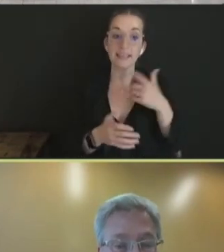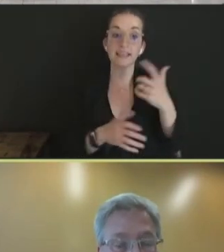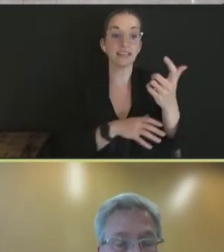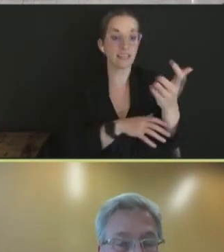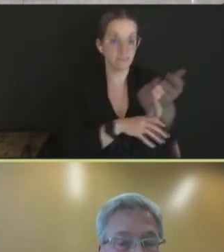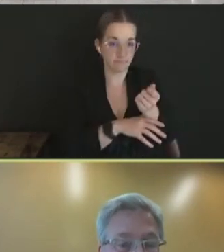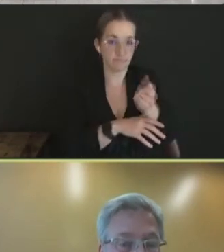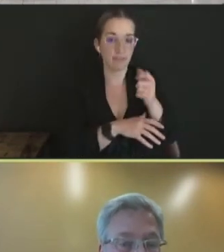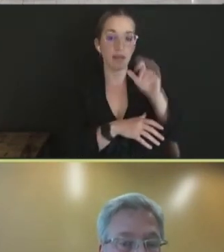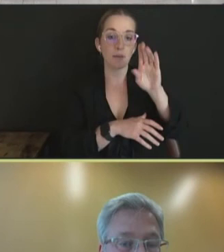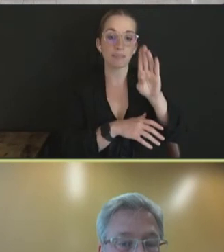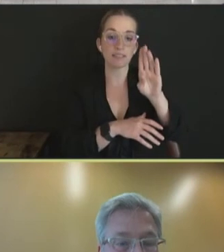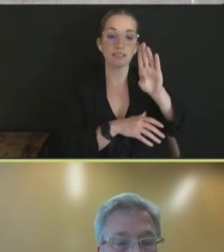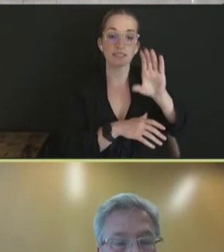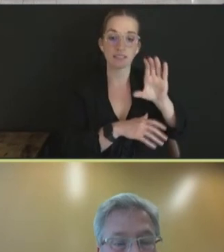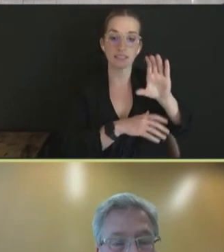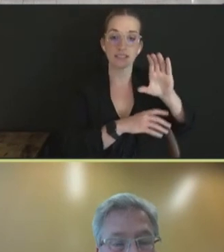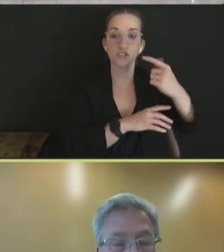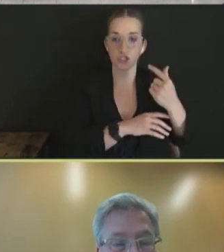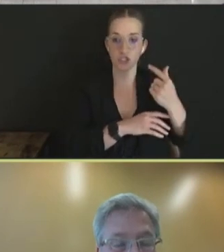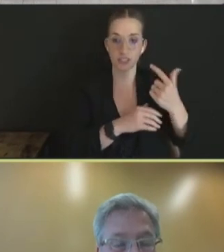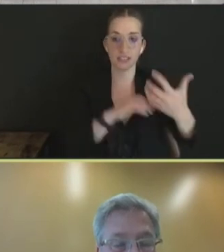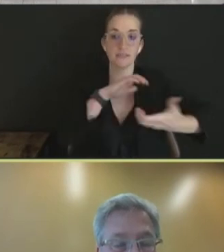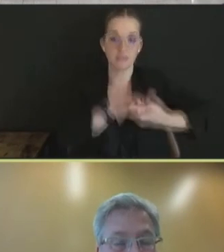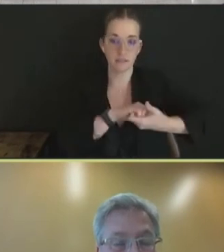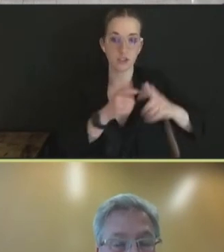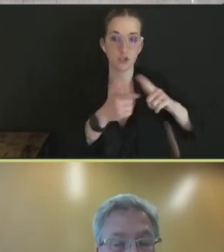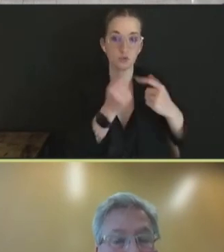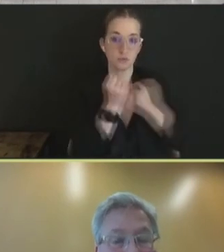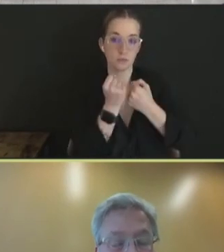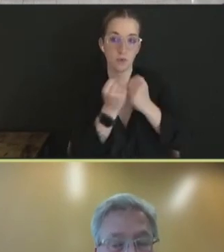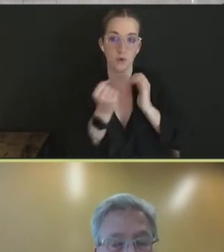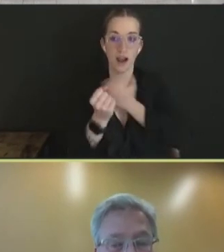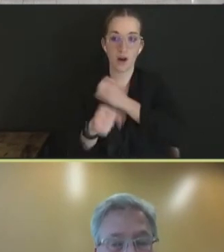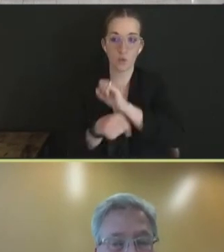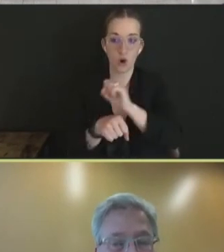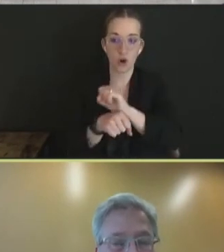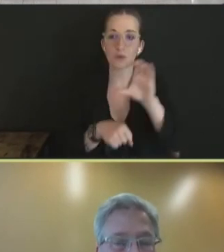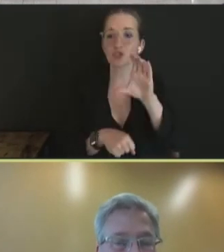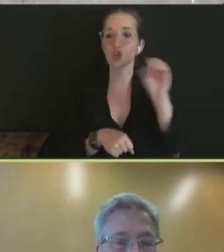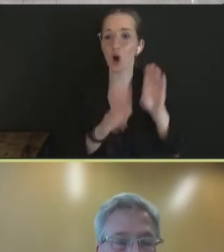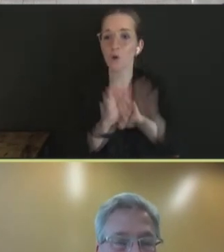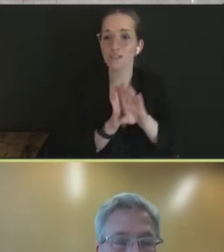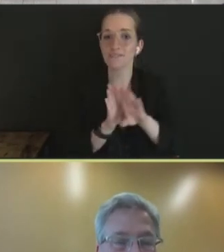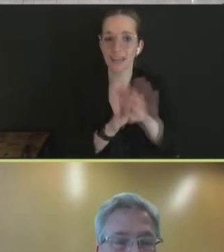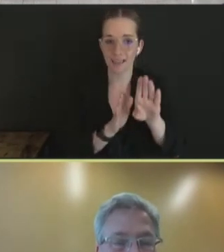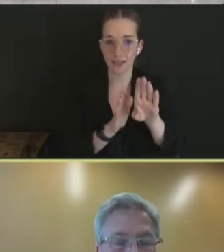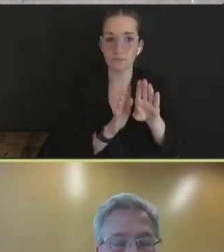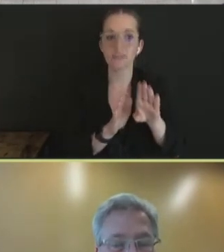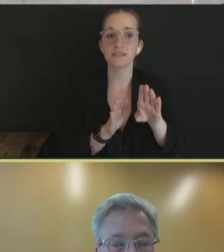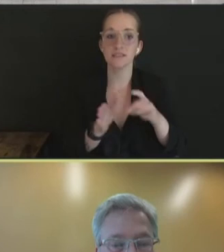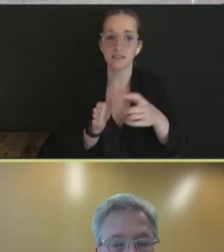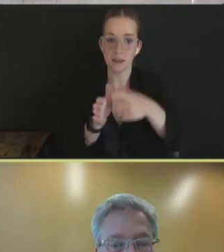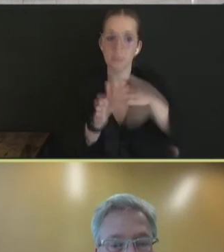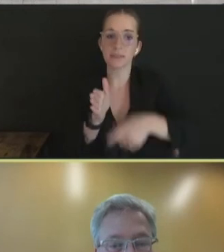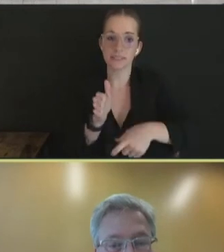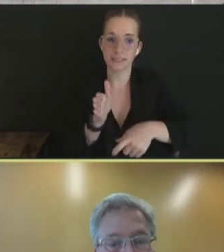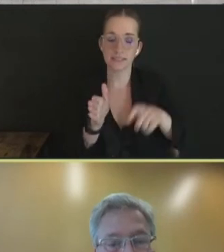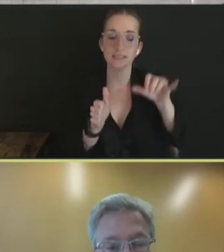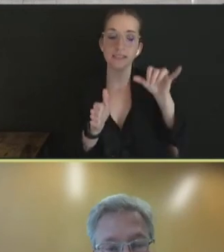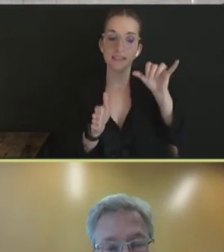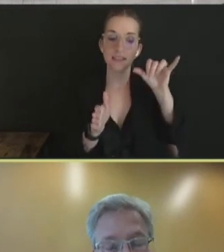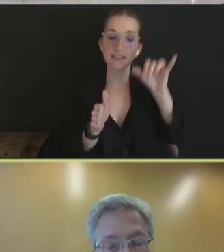to support us in this work and develop the work. It was a co-developed piece, resulted in